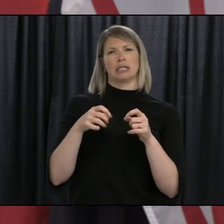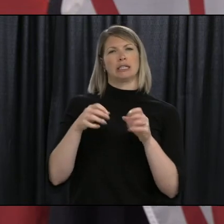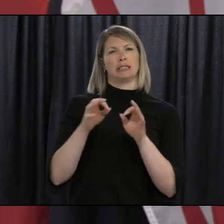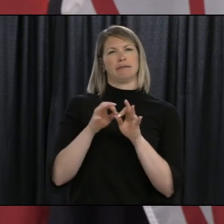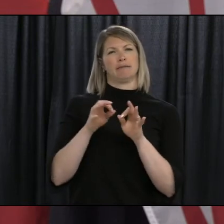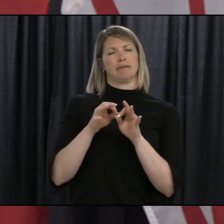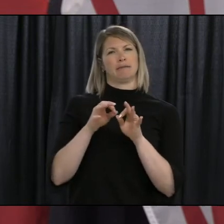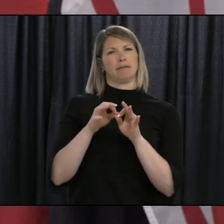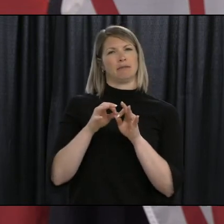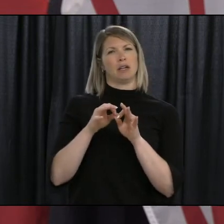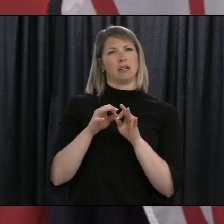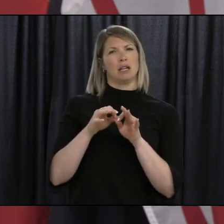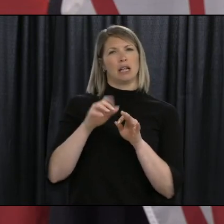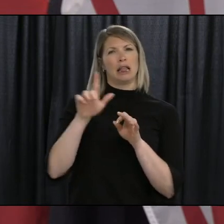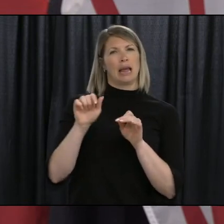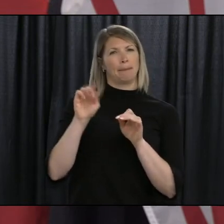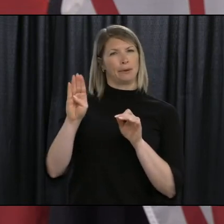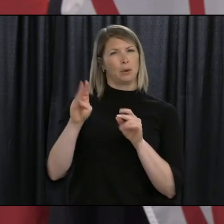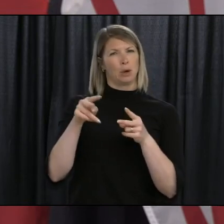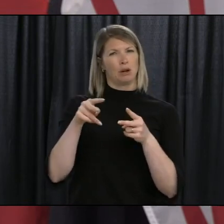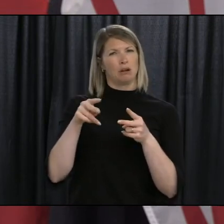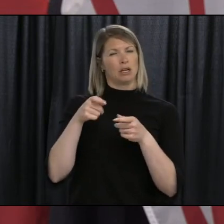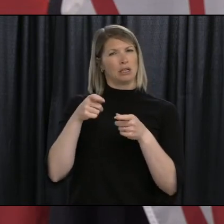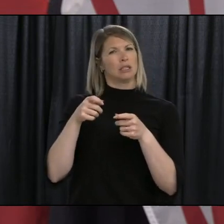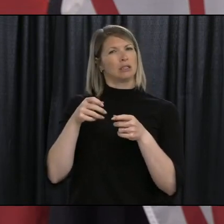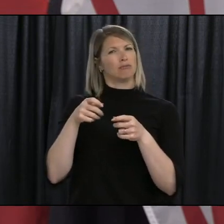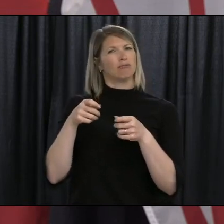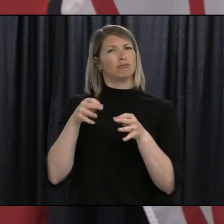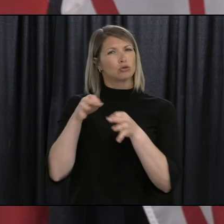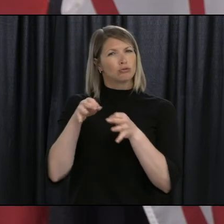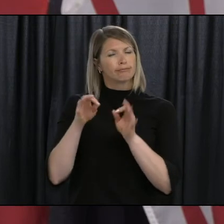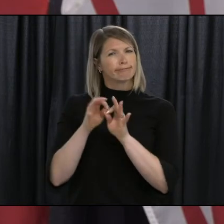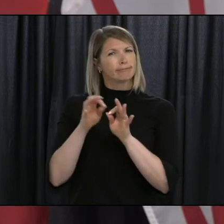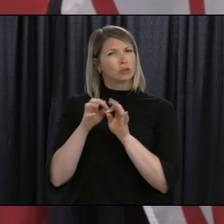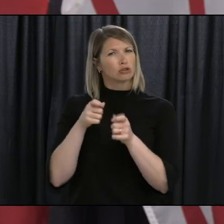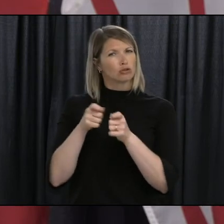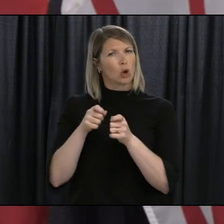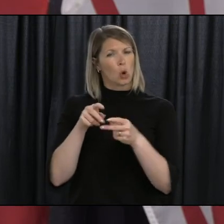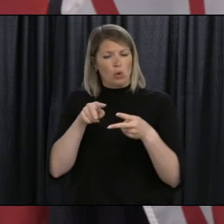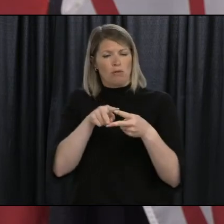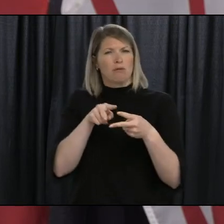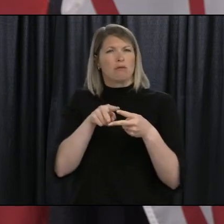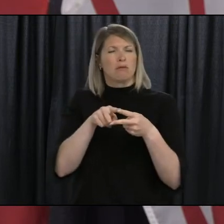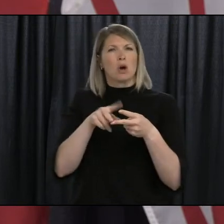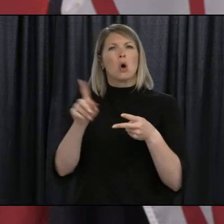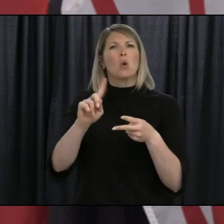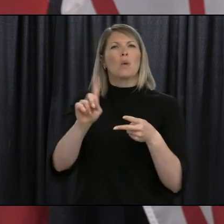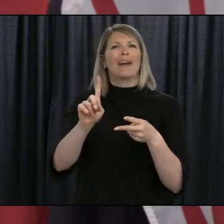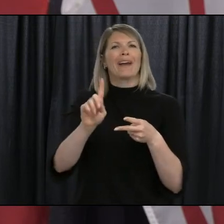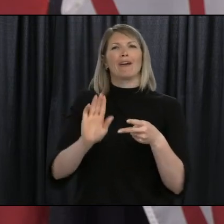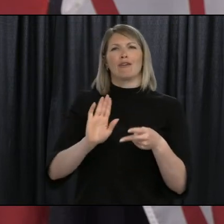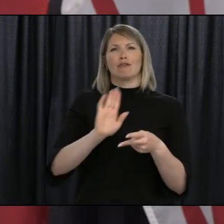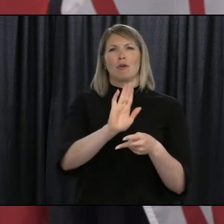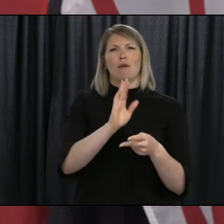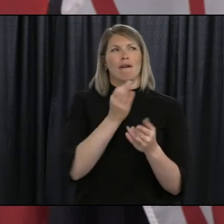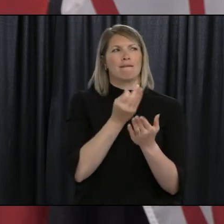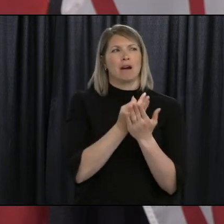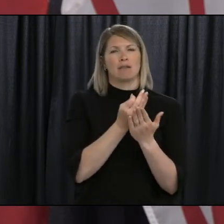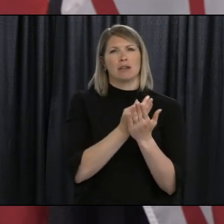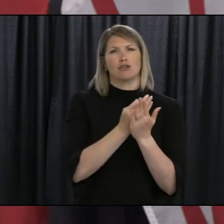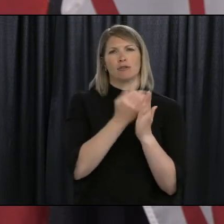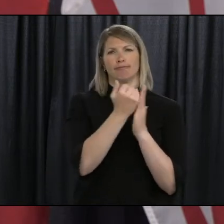and negotiations with Ottawa fall on the province's priorities right now. And I guess how realistic the outlook is for